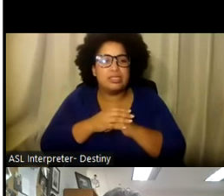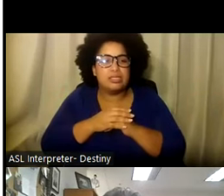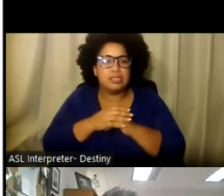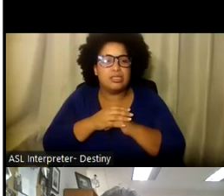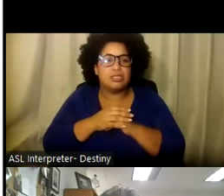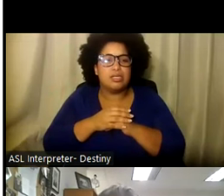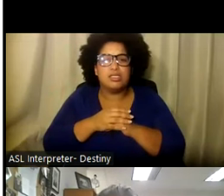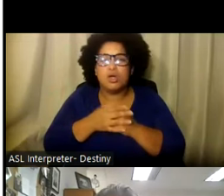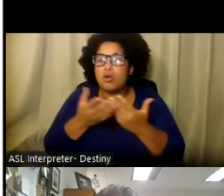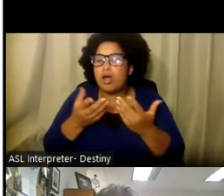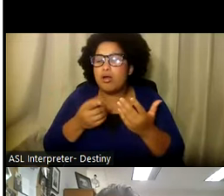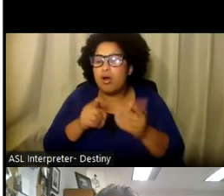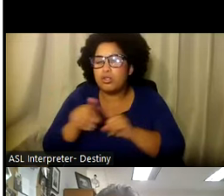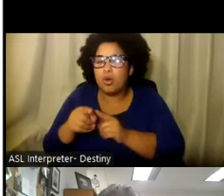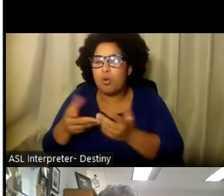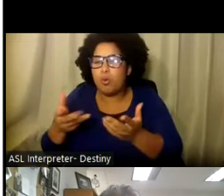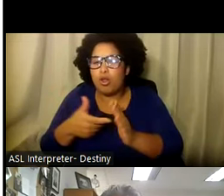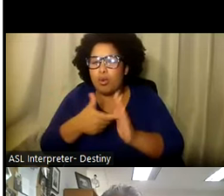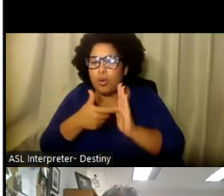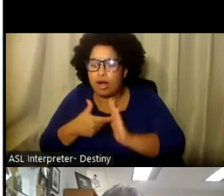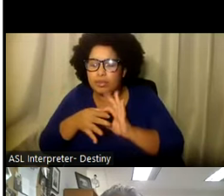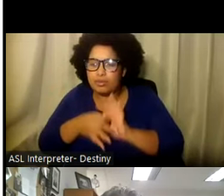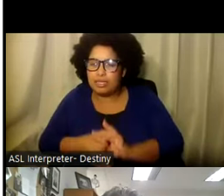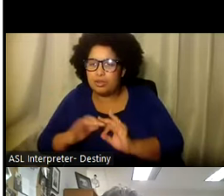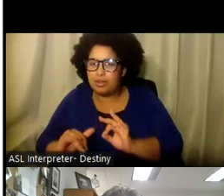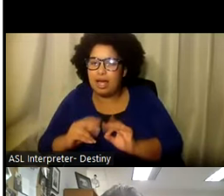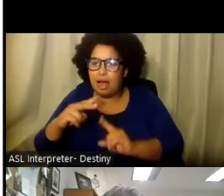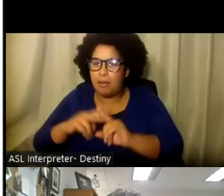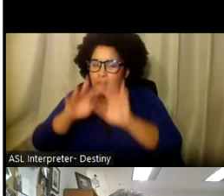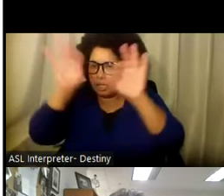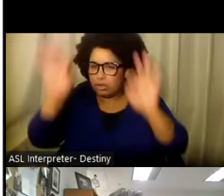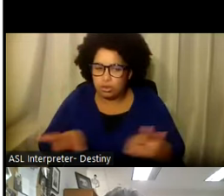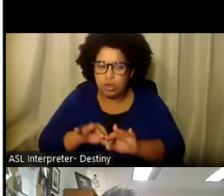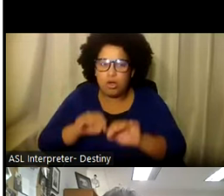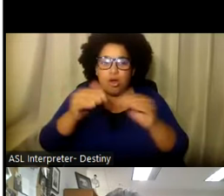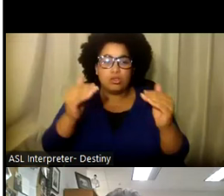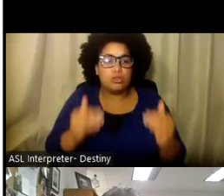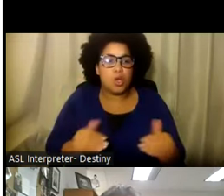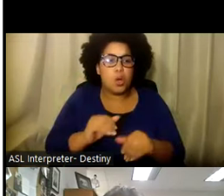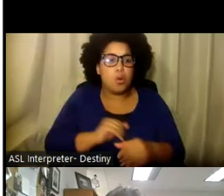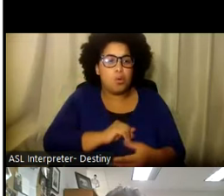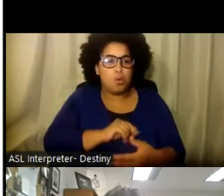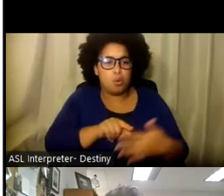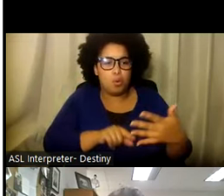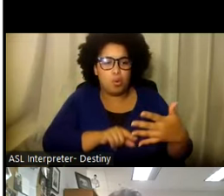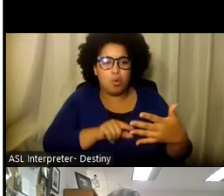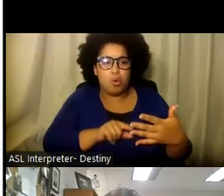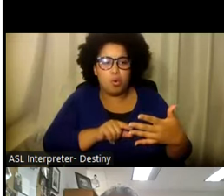guidelines around that. Then we're also discussing work requirements during and after the program,